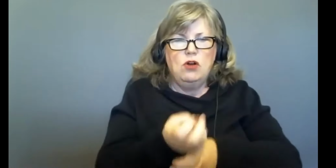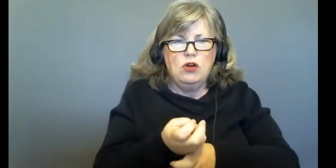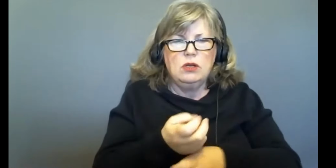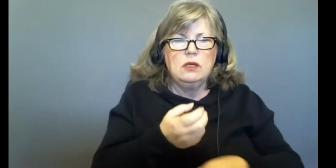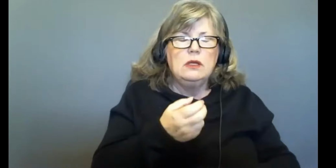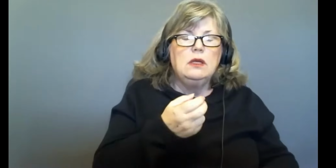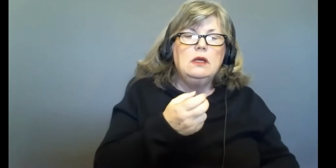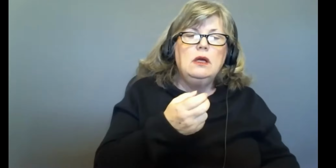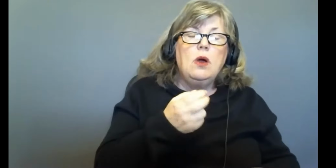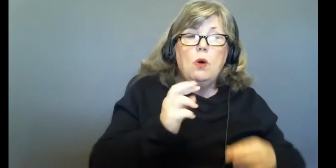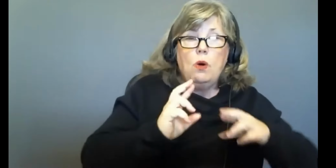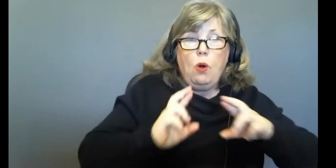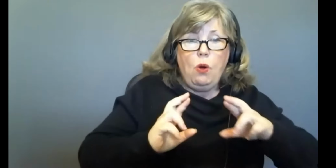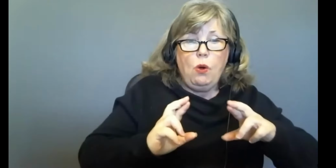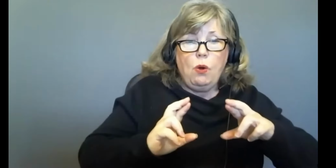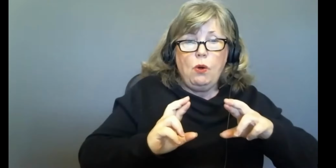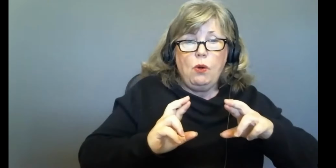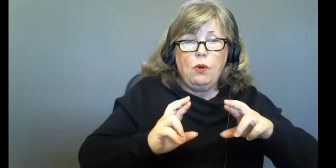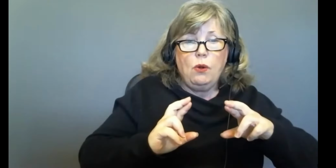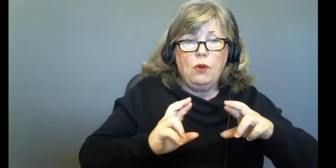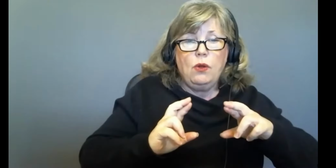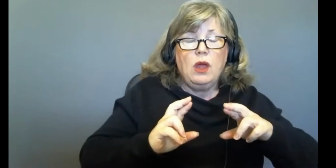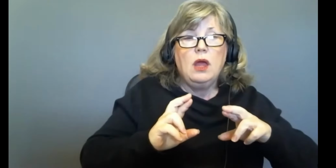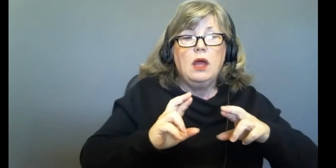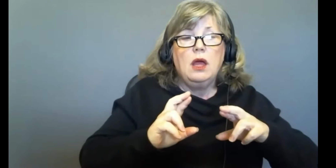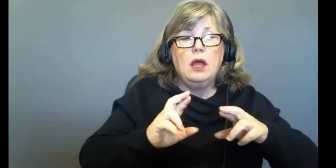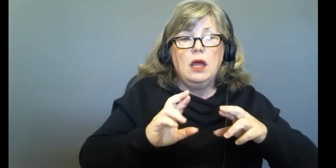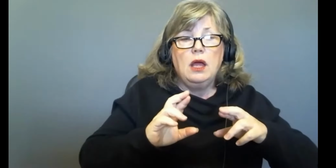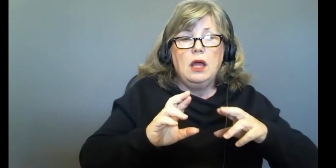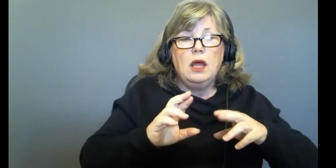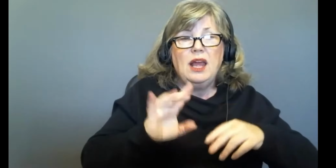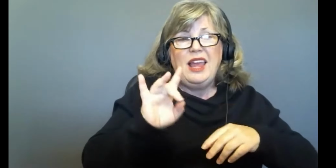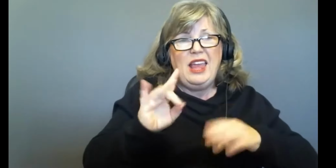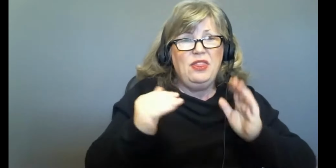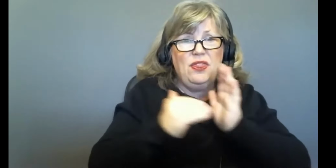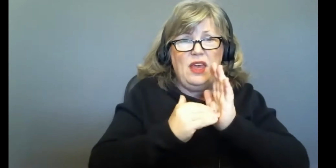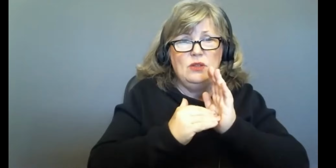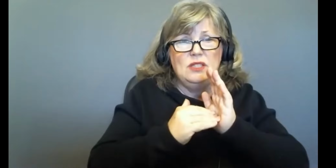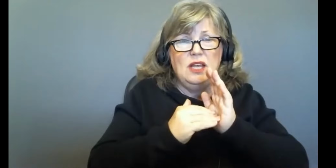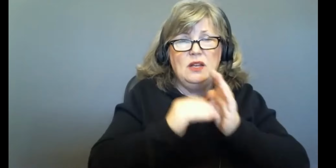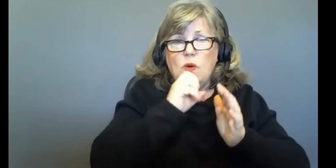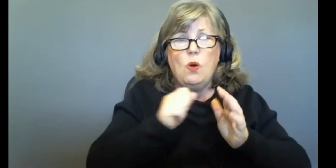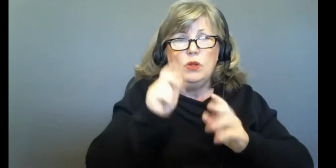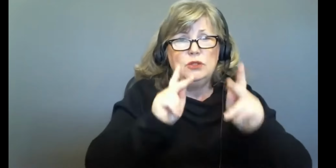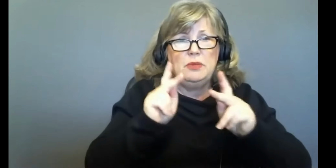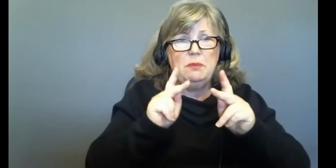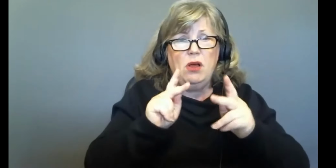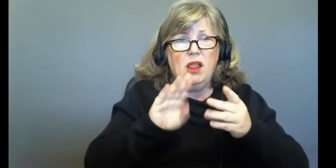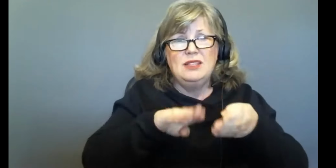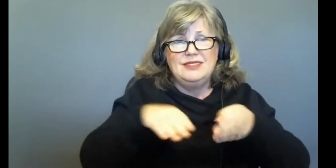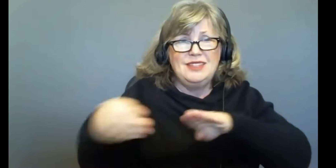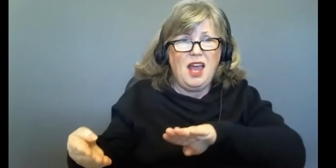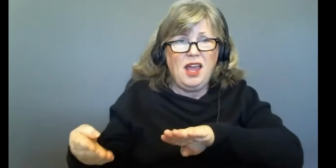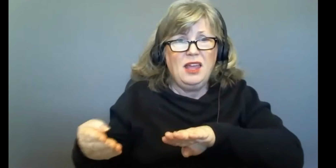is I hope that the death, unnecessary death of almost 8,000 older people in the country is going to drive somebody to do